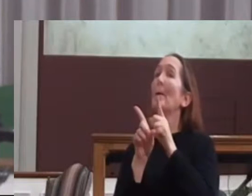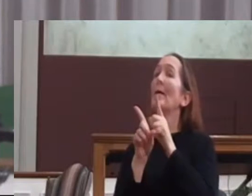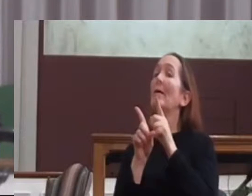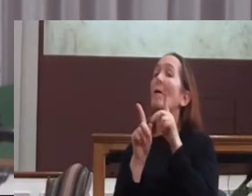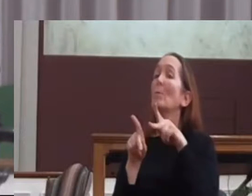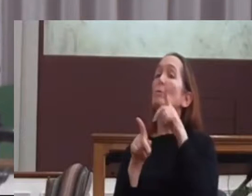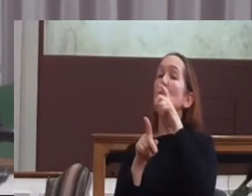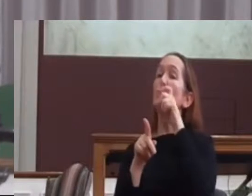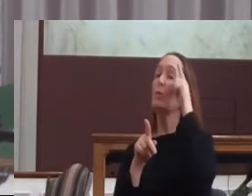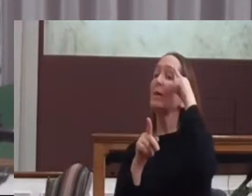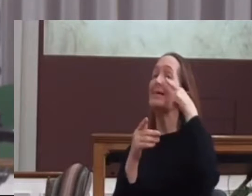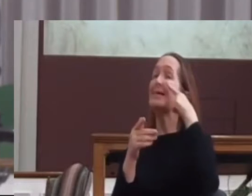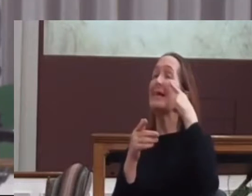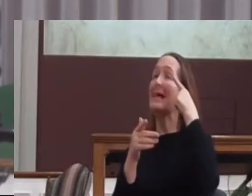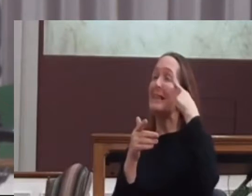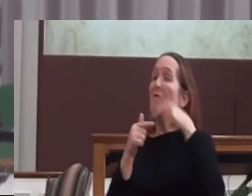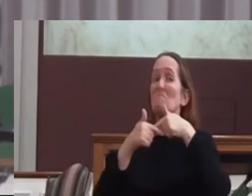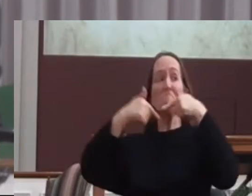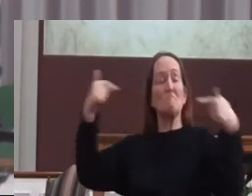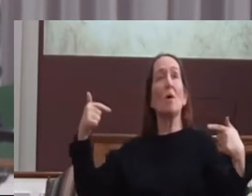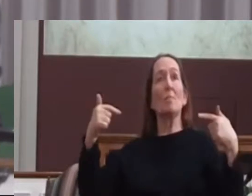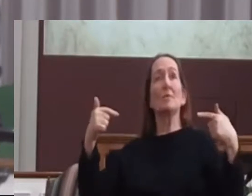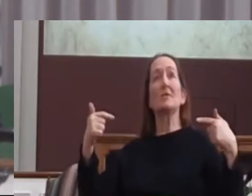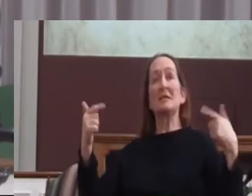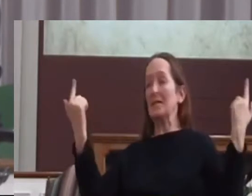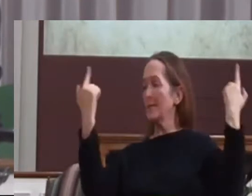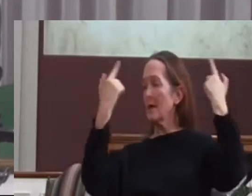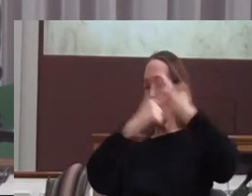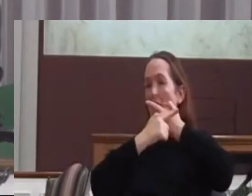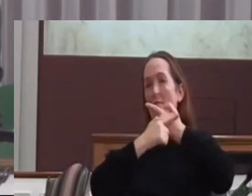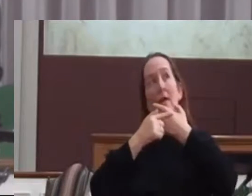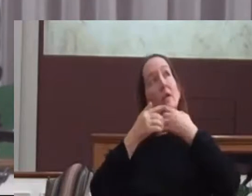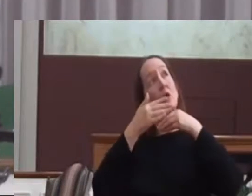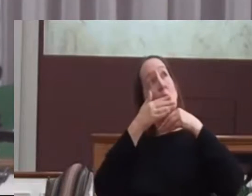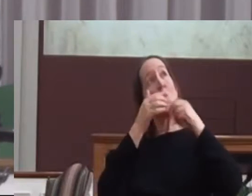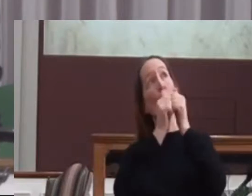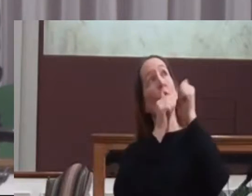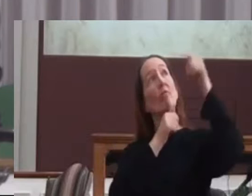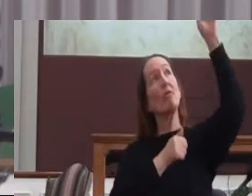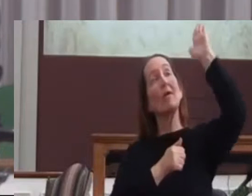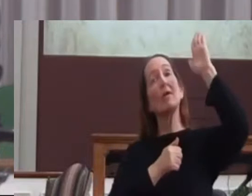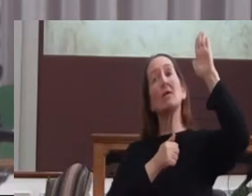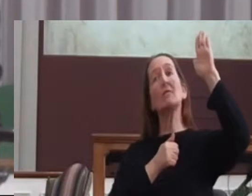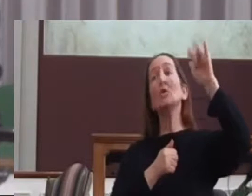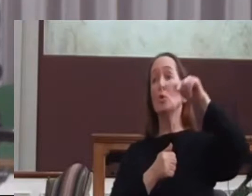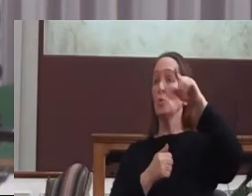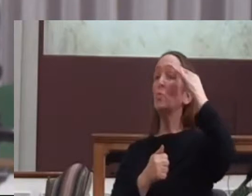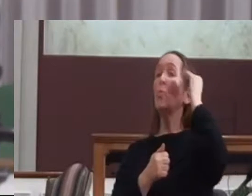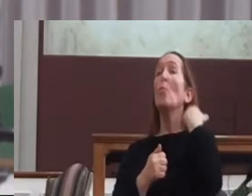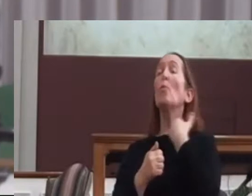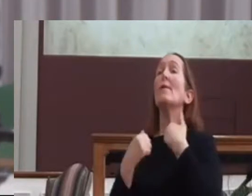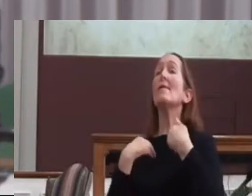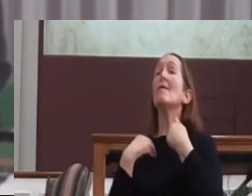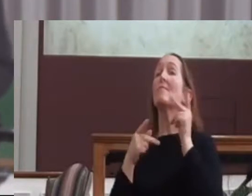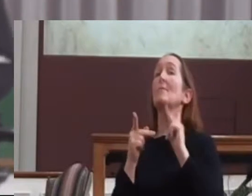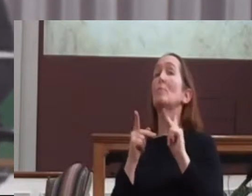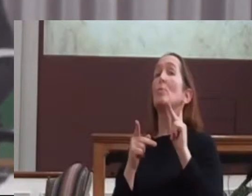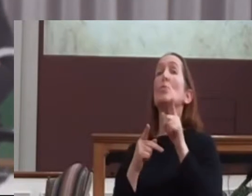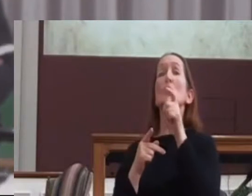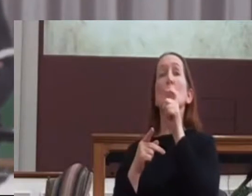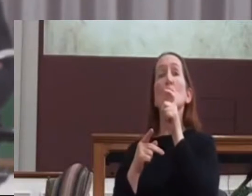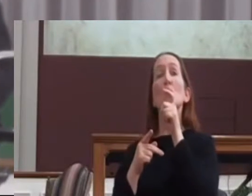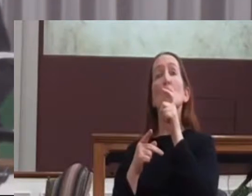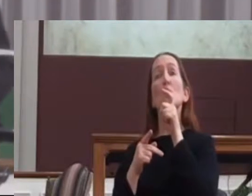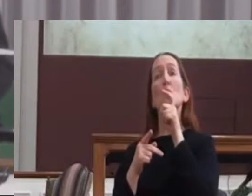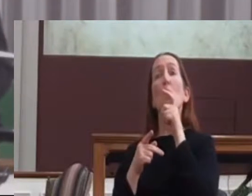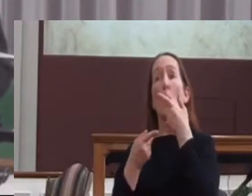in adamant conflict with God. Do you know that we now have people